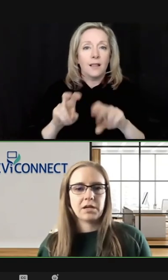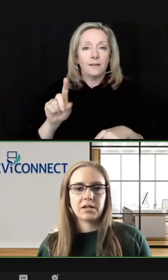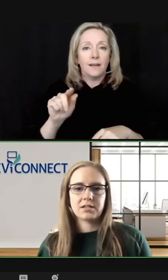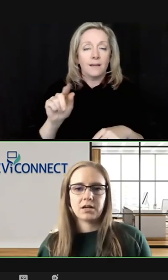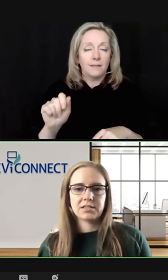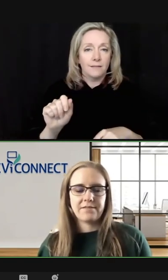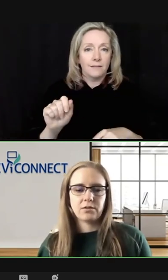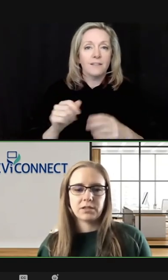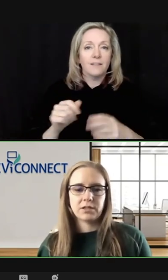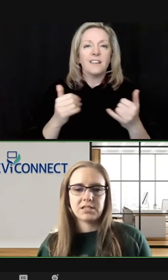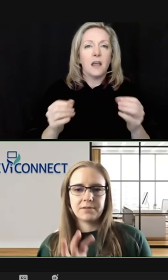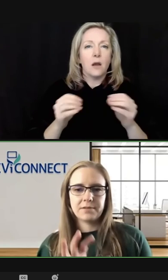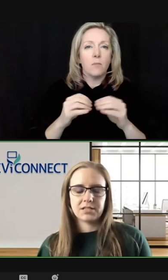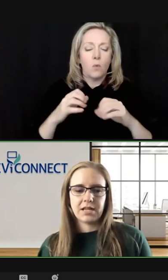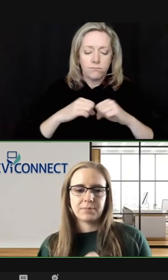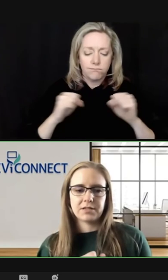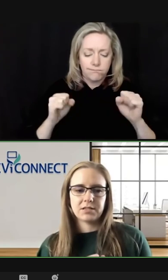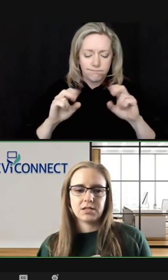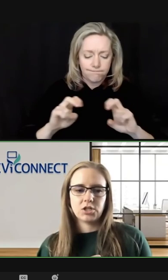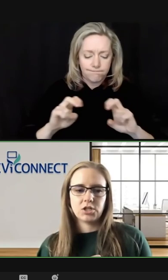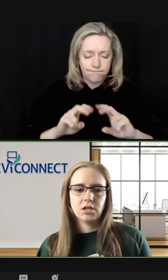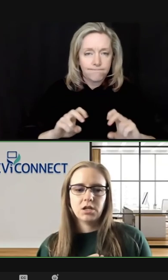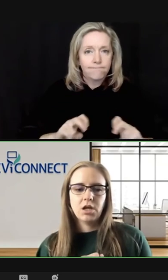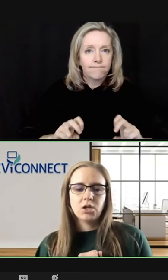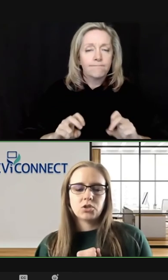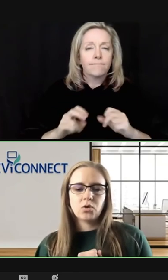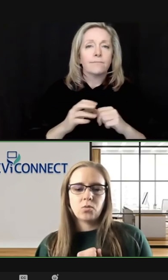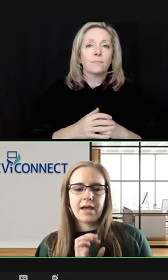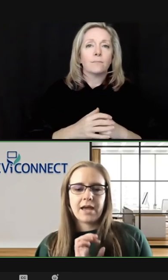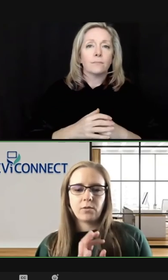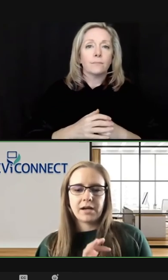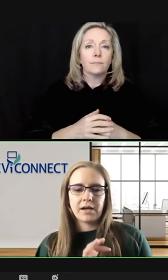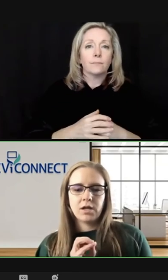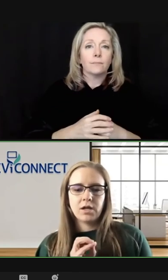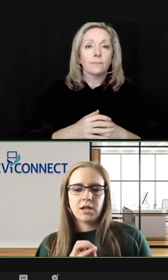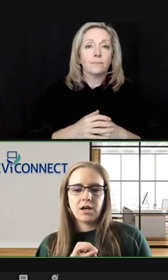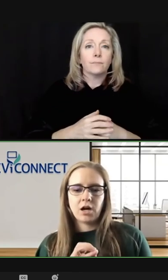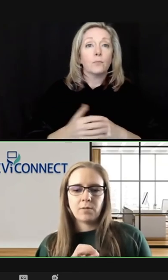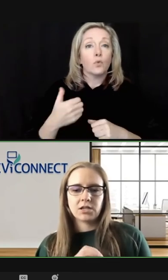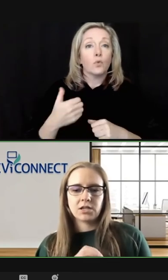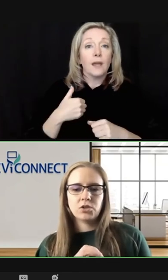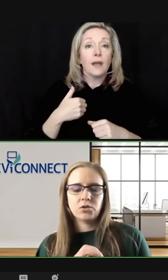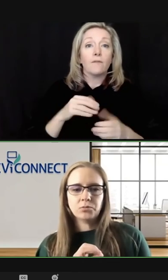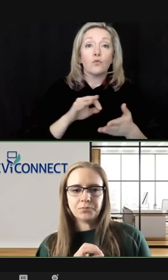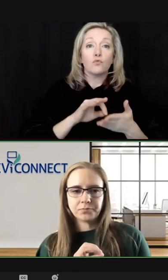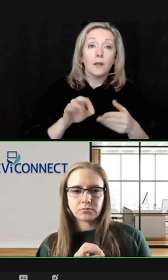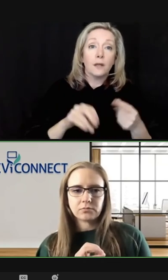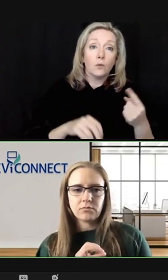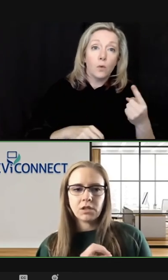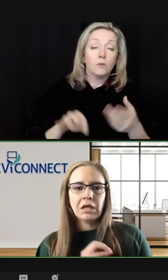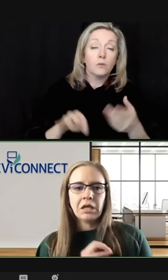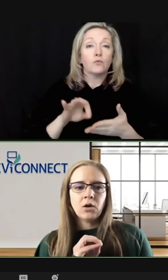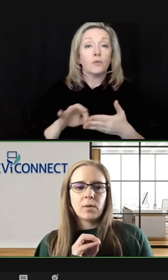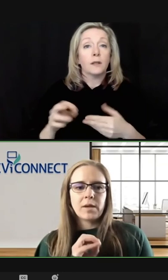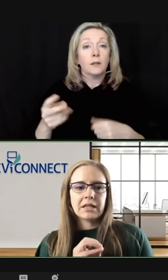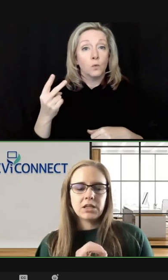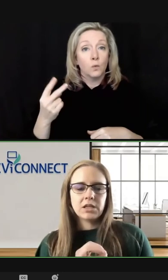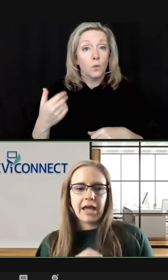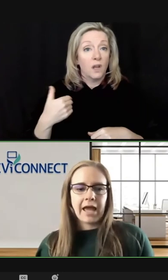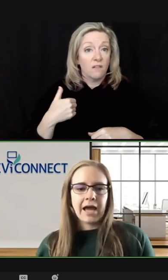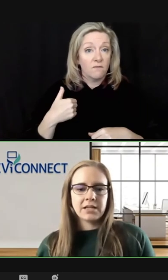This is where we're going to start diving really deep into today's presentation. So we have our rating 1 and our rating 2.